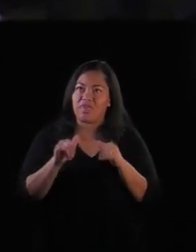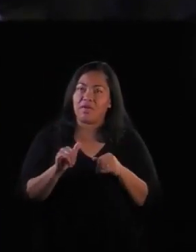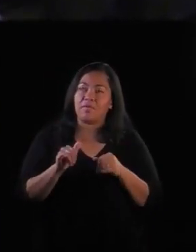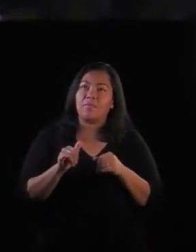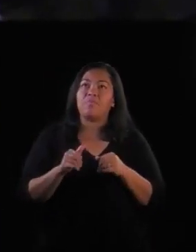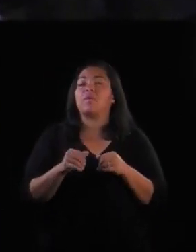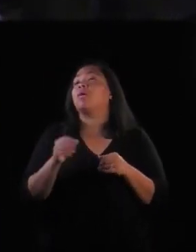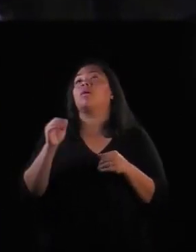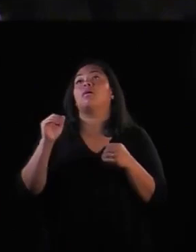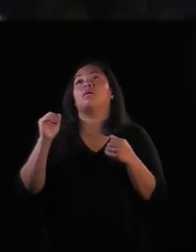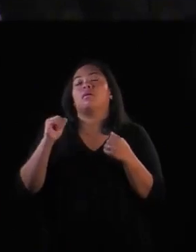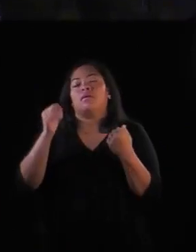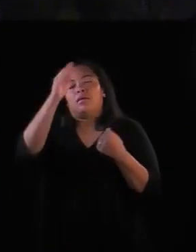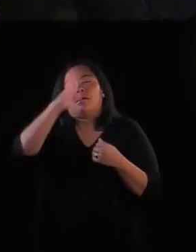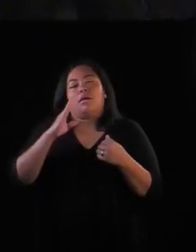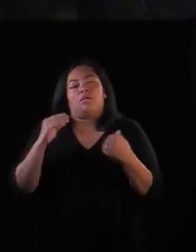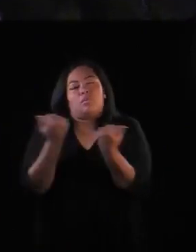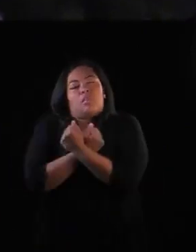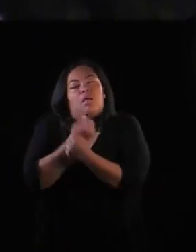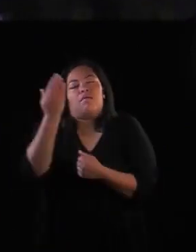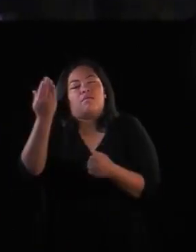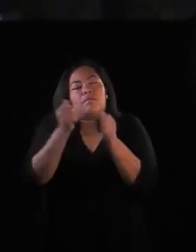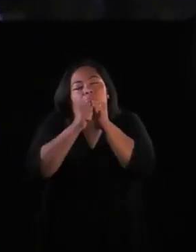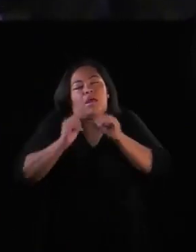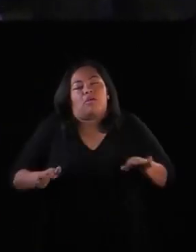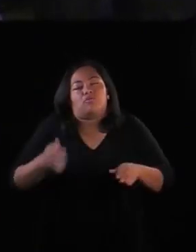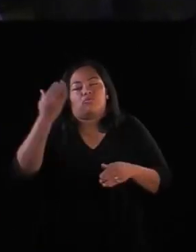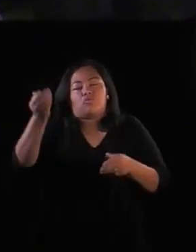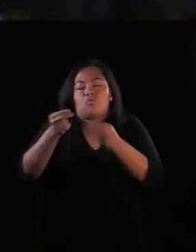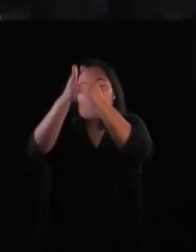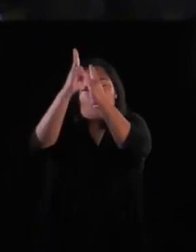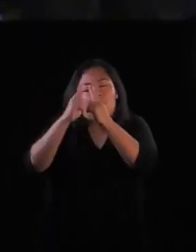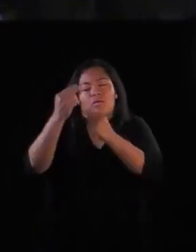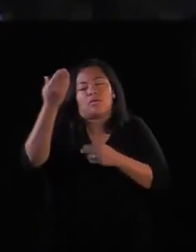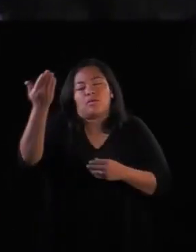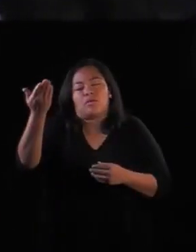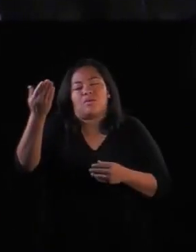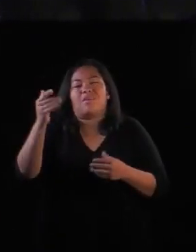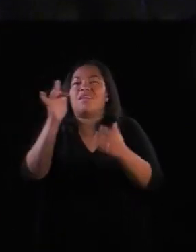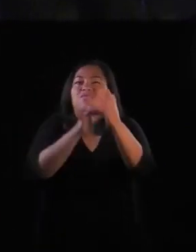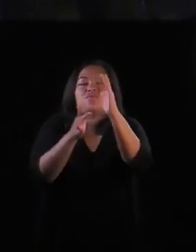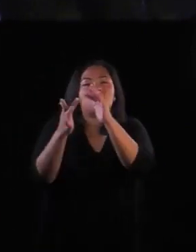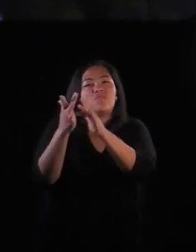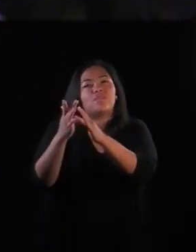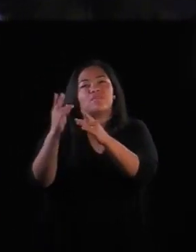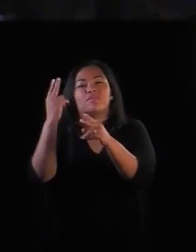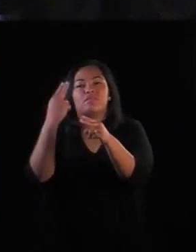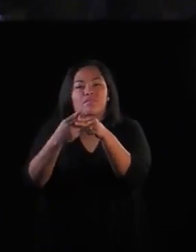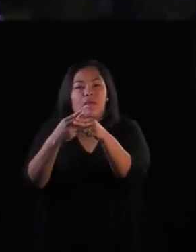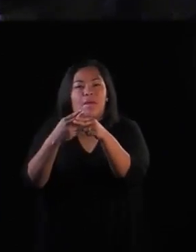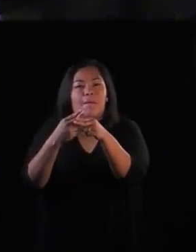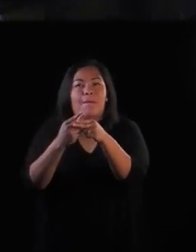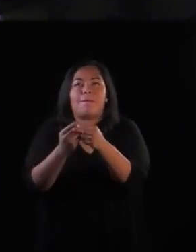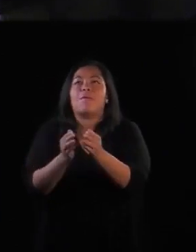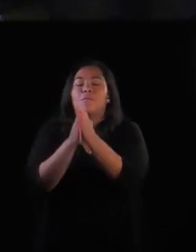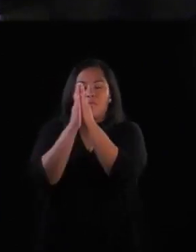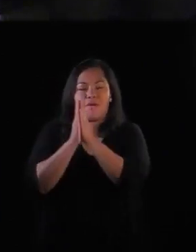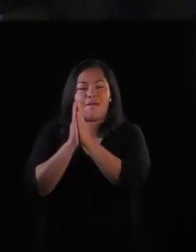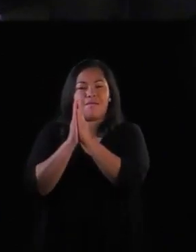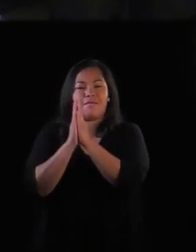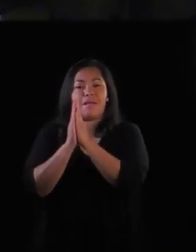God, we just love you. We bless you and we honor you. In Jesus' name, we